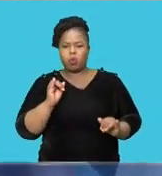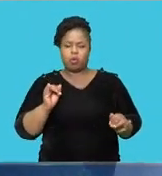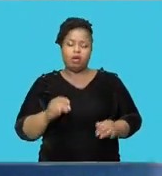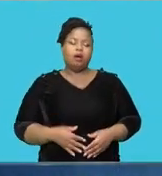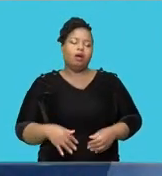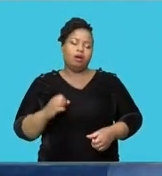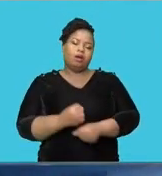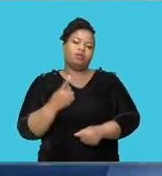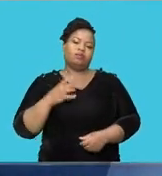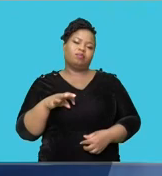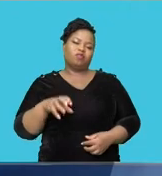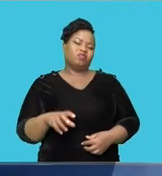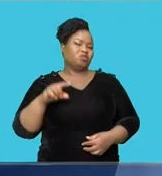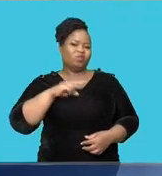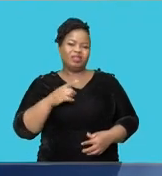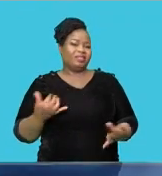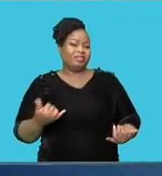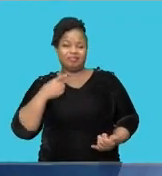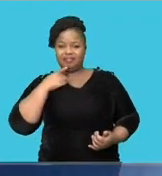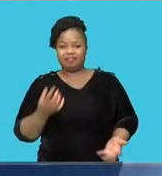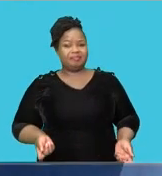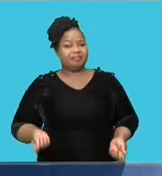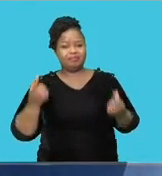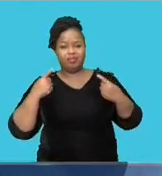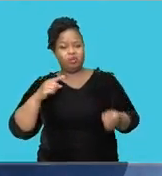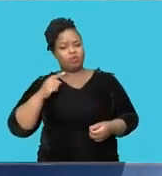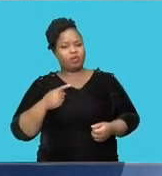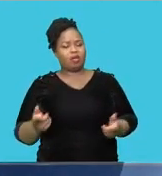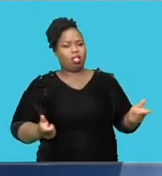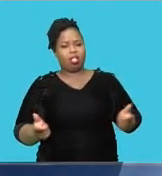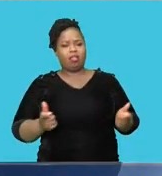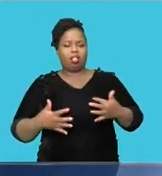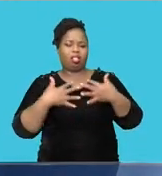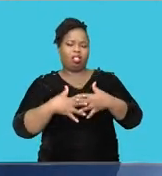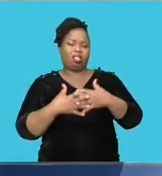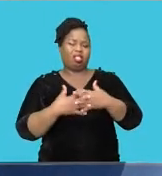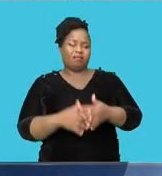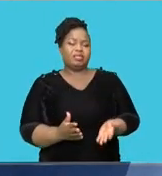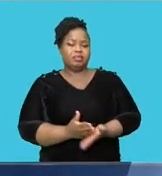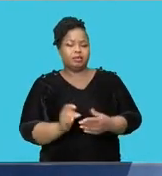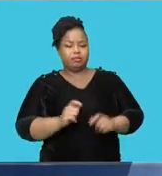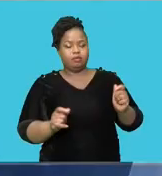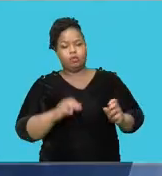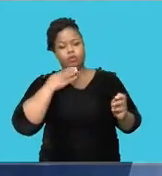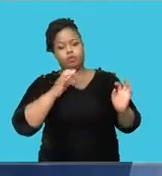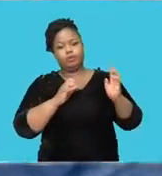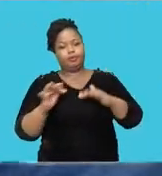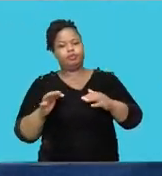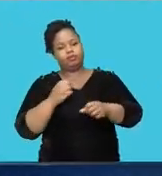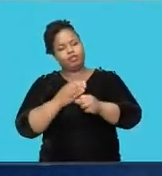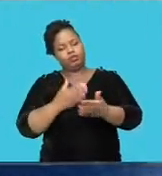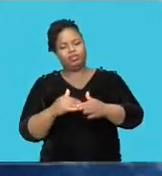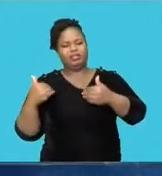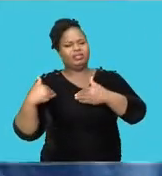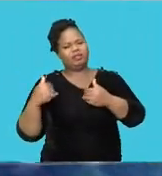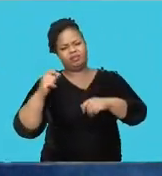ya Gauteng. E senang bohlale ba go laola botsitso ba meago e sitana le ho tiisa tlhako polokegong ya setšhaba e sitana